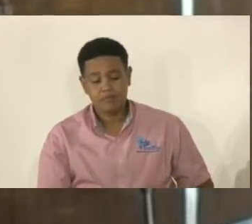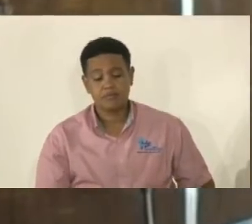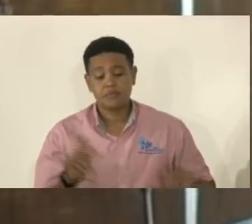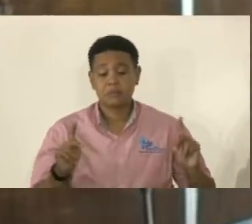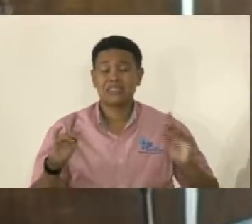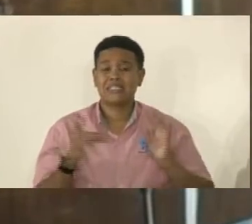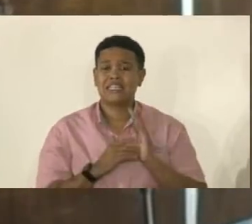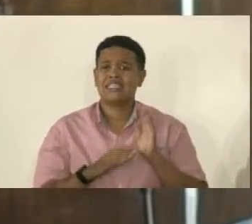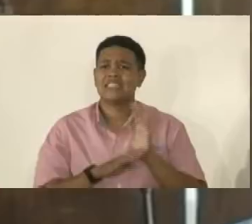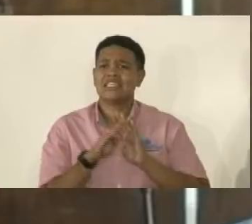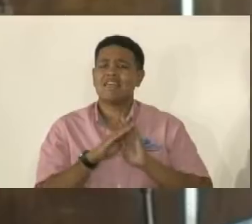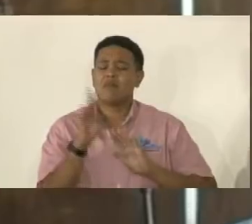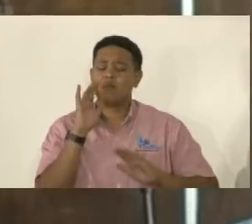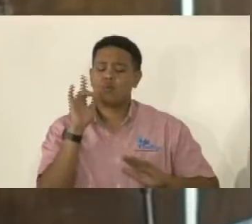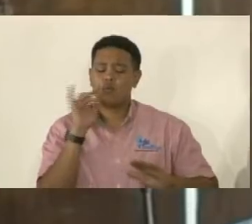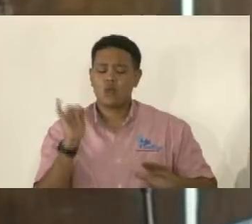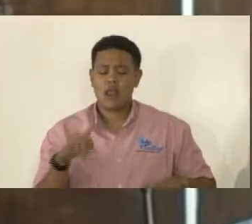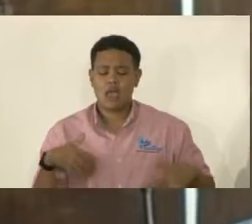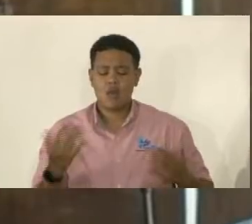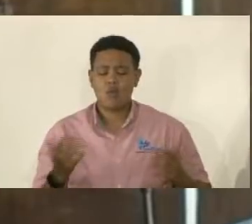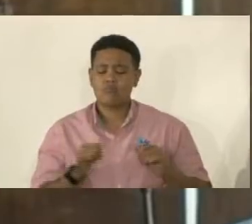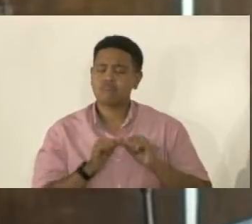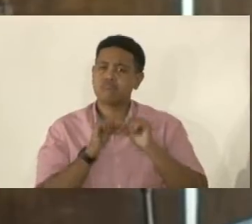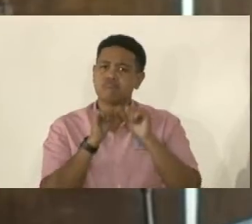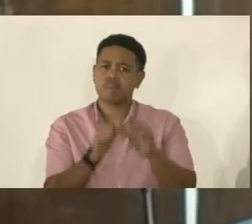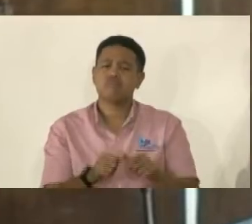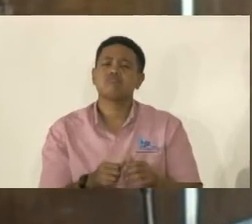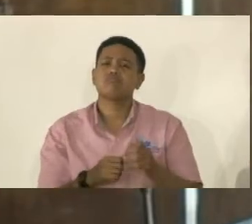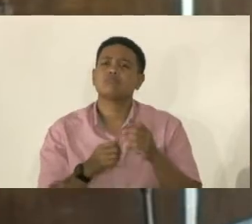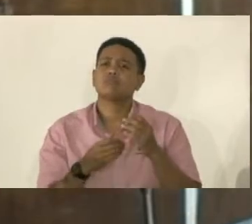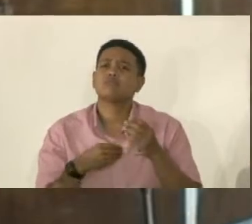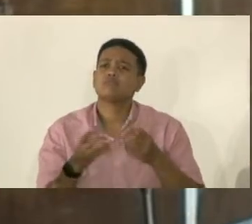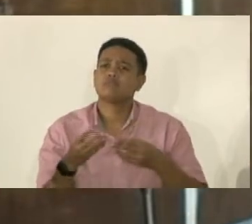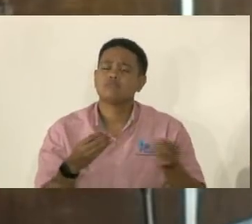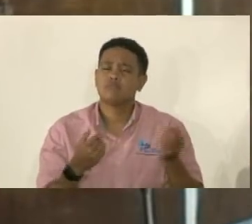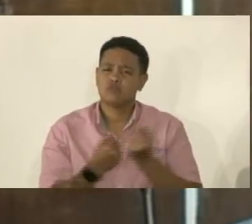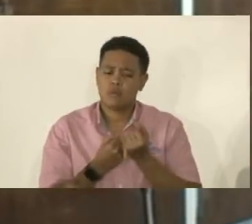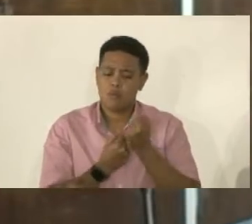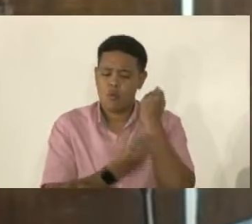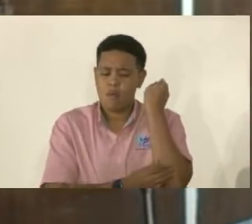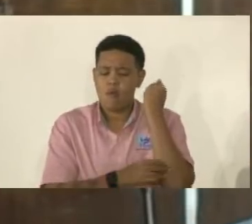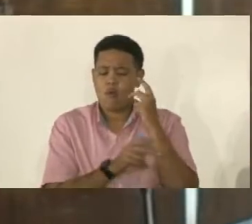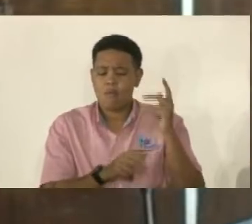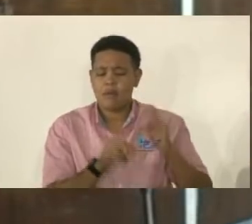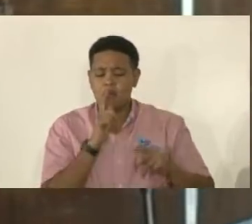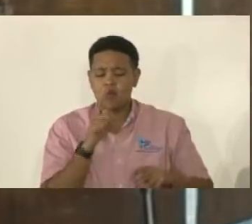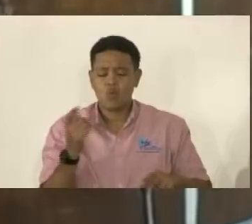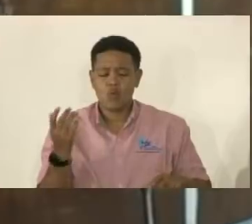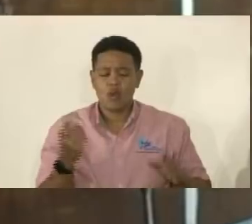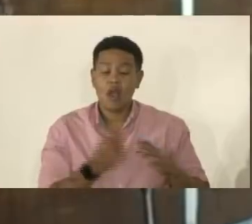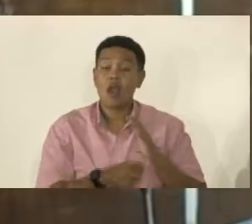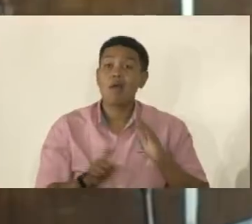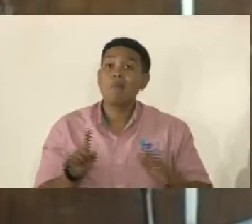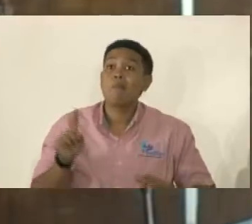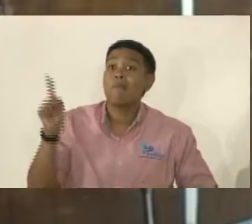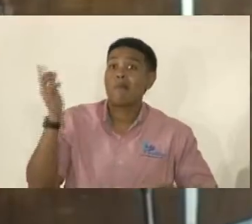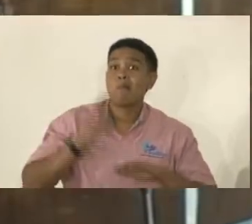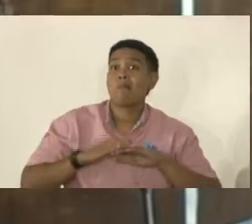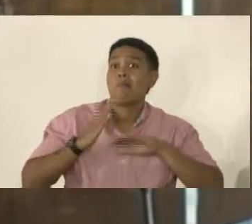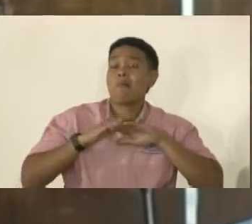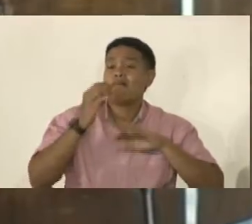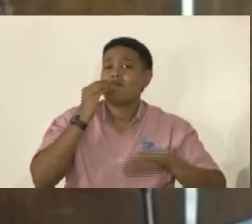People-centered development would ensure that long-term subsidies for poor populations were crippled by the skyrocketing cost of goods and